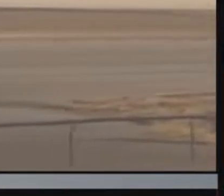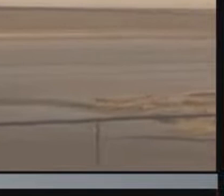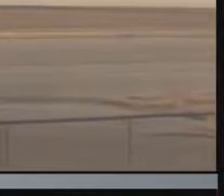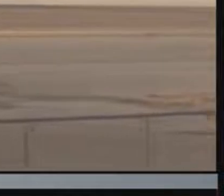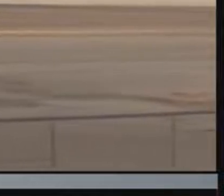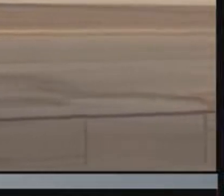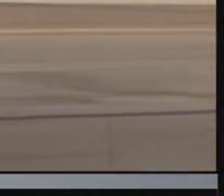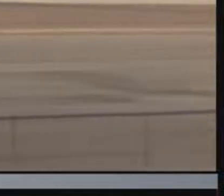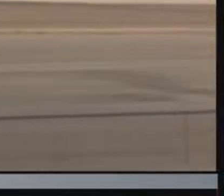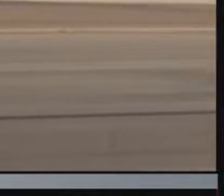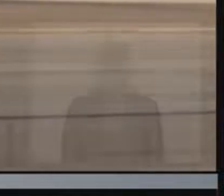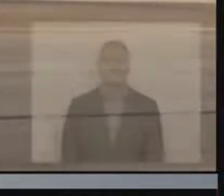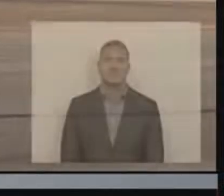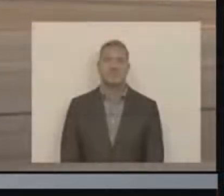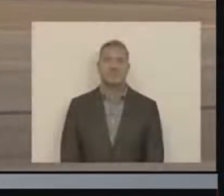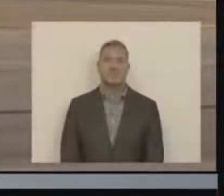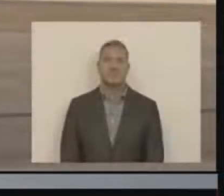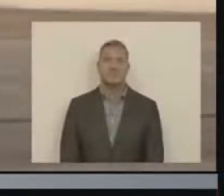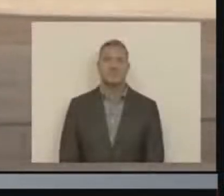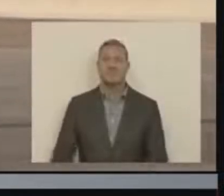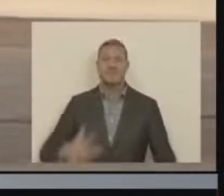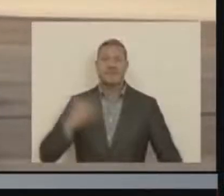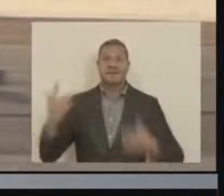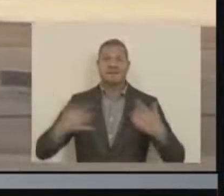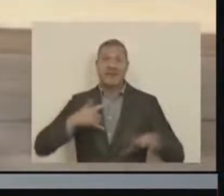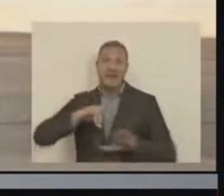Lots of excitement here. Here goes Cosmic Girl.